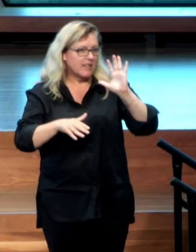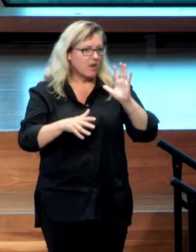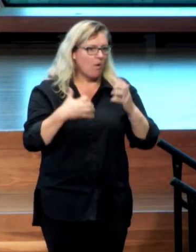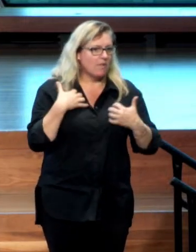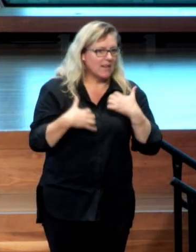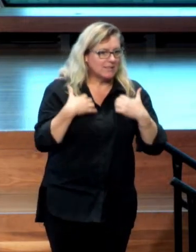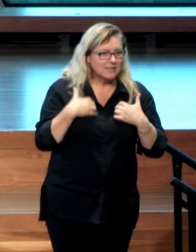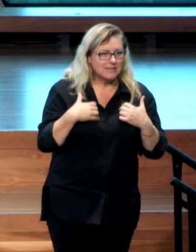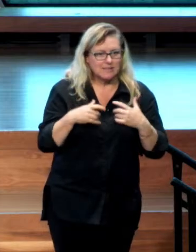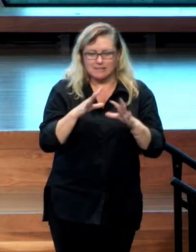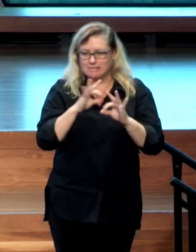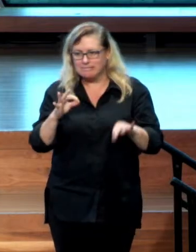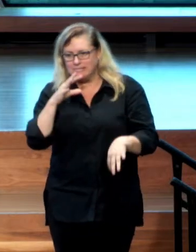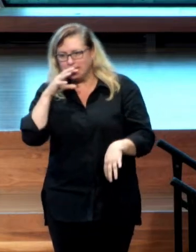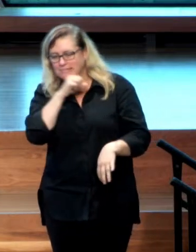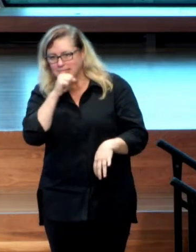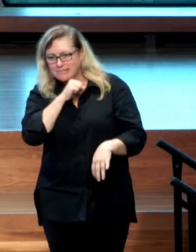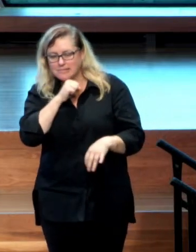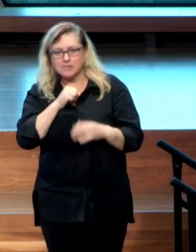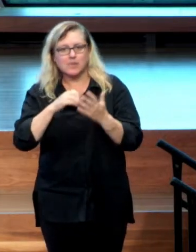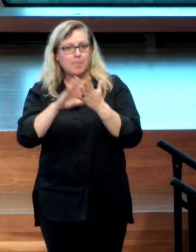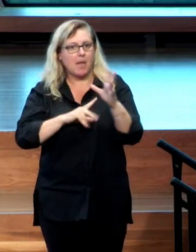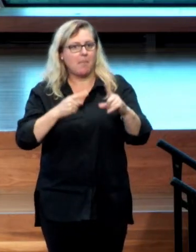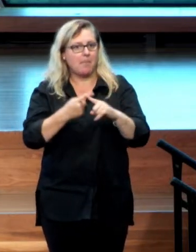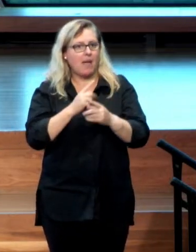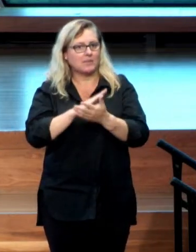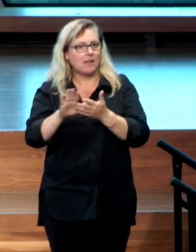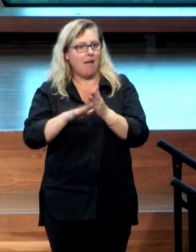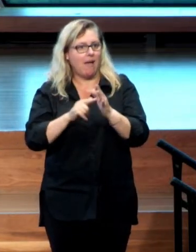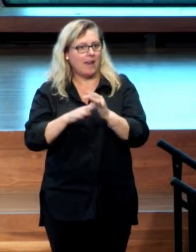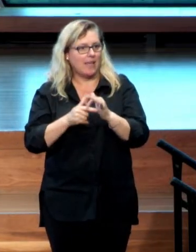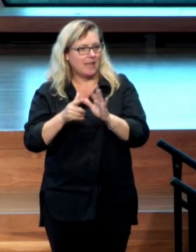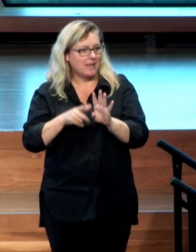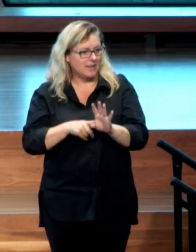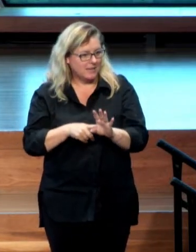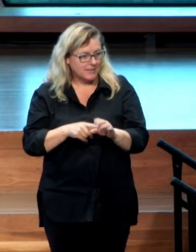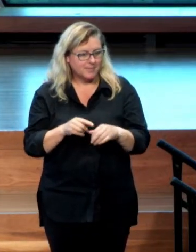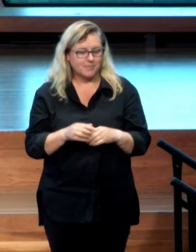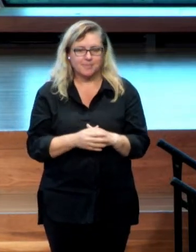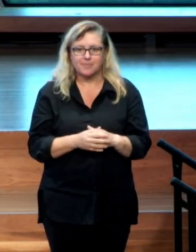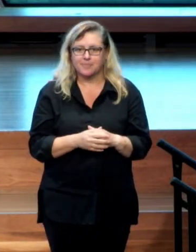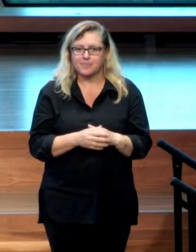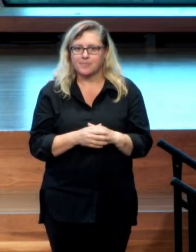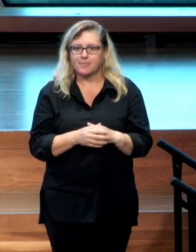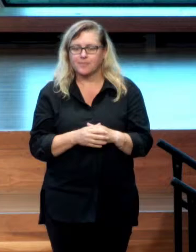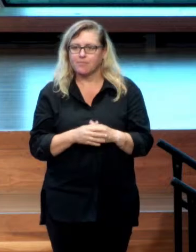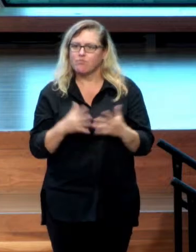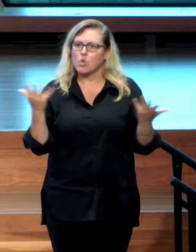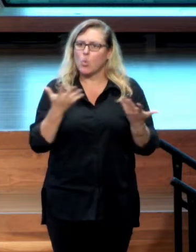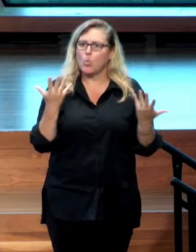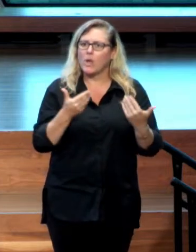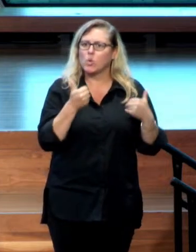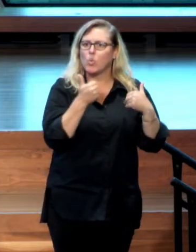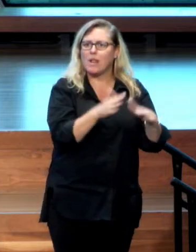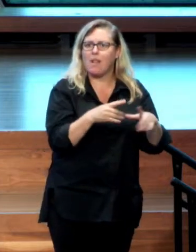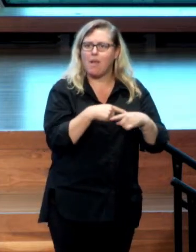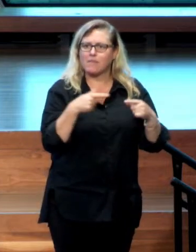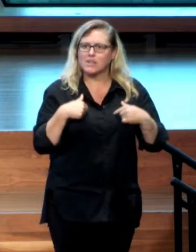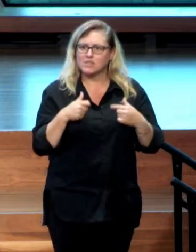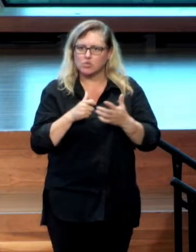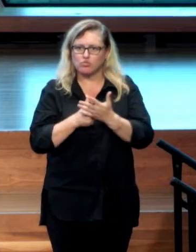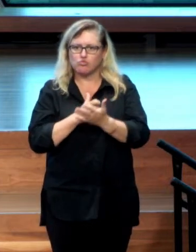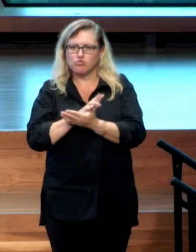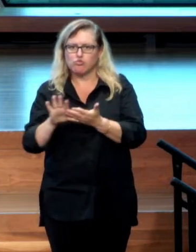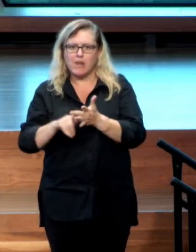Unbearable Sadness by Matt Otley, published by Dirt Lane Press, Westwards. Where You Left Us by Rhiannon Wild, published